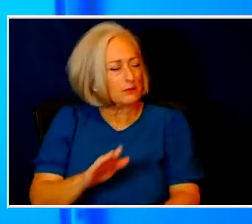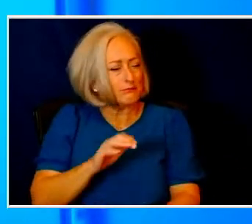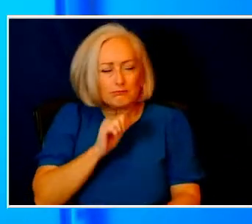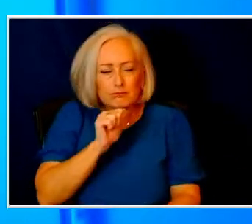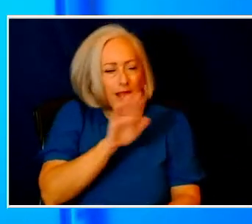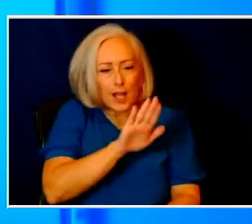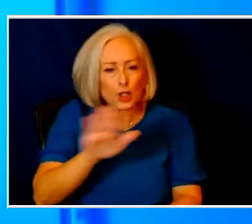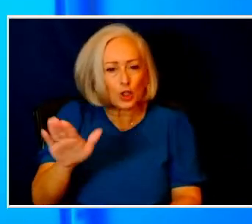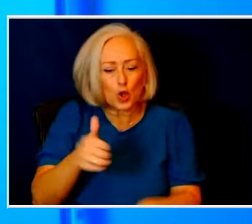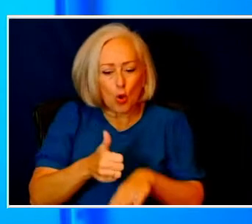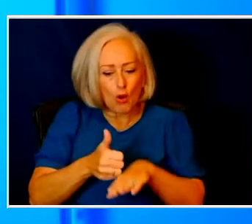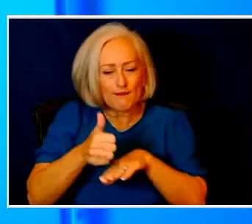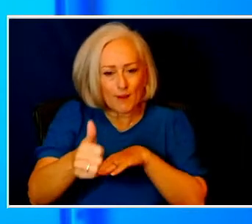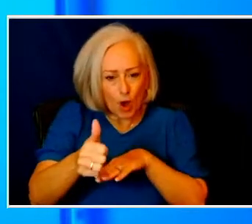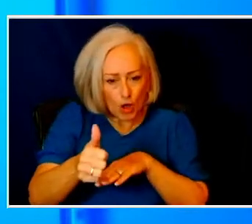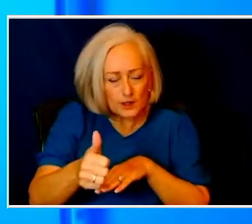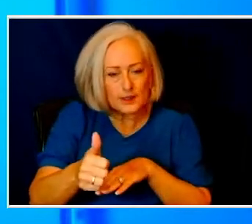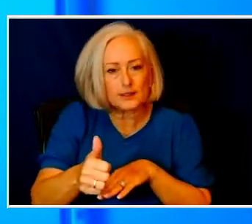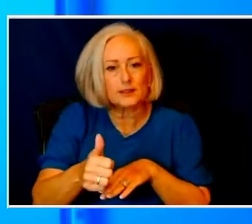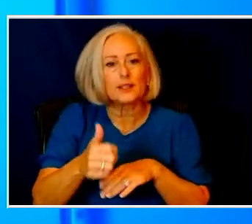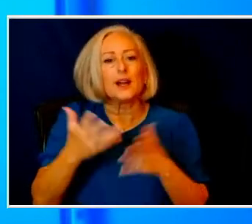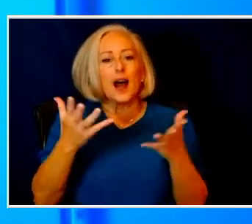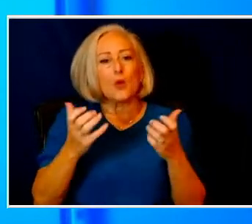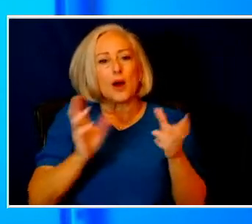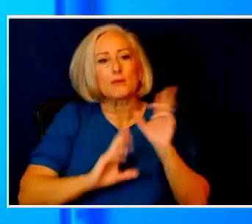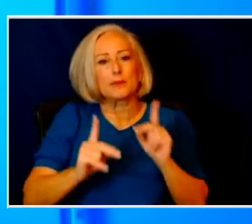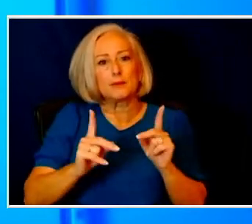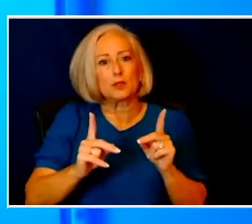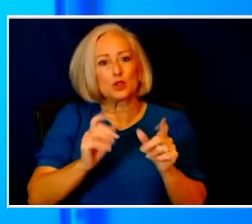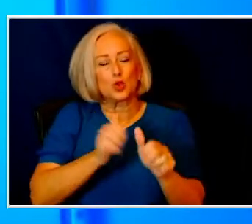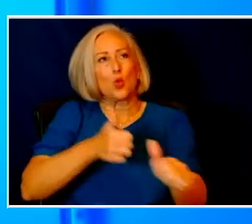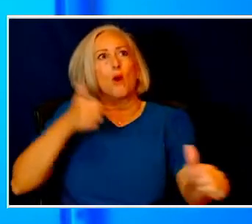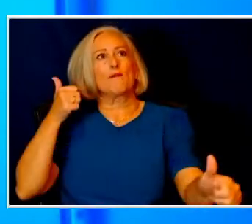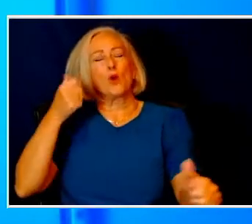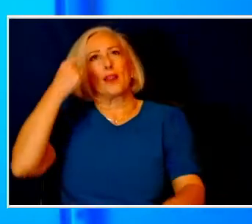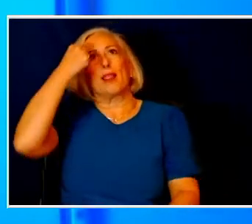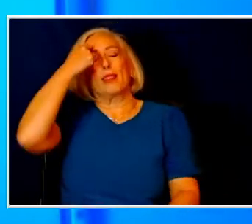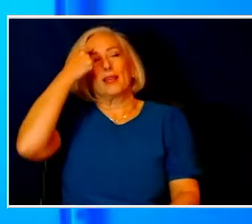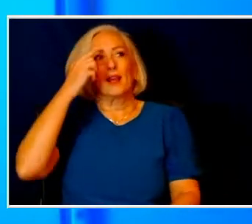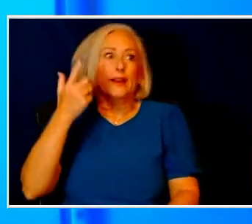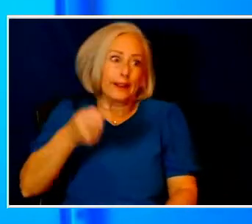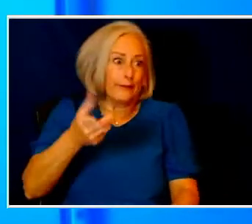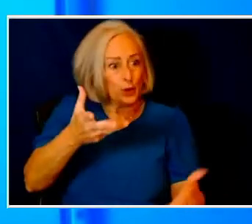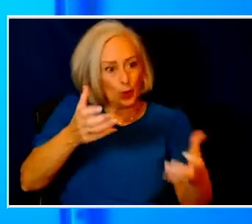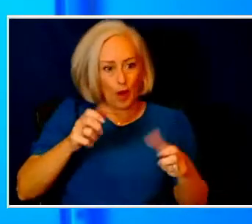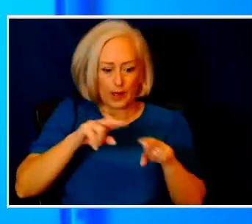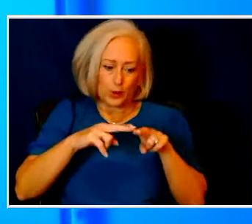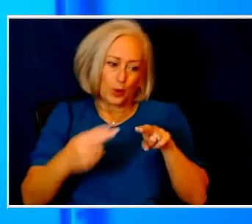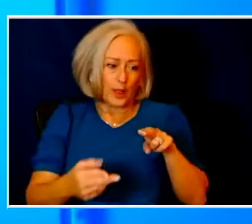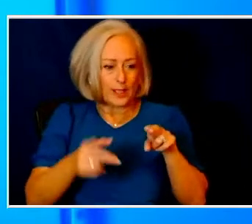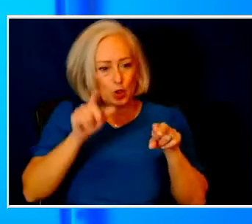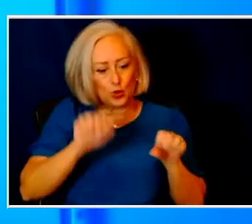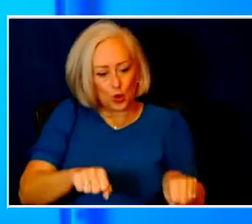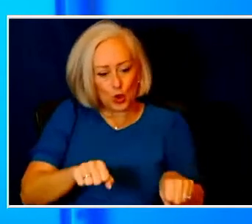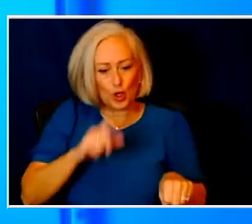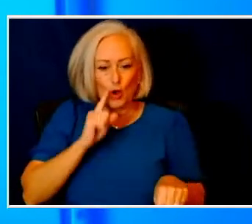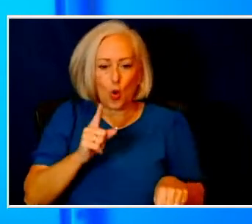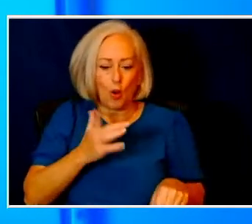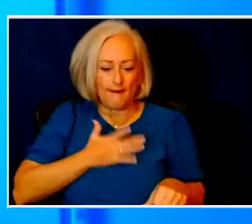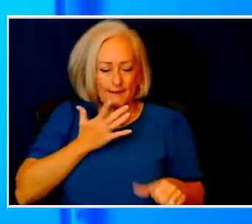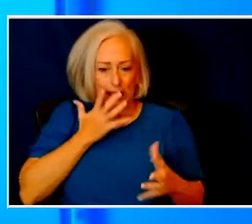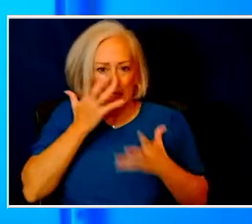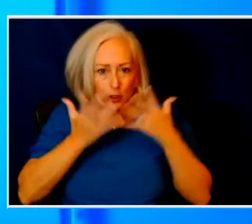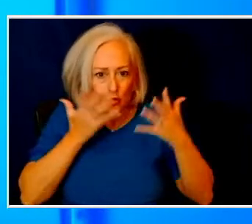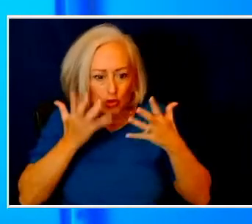thing I would like people to get away from is this concept that, well, if you wanted to lose weight, you would, and shame and guilt. This is a